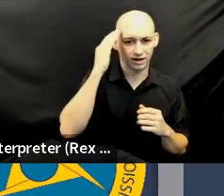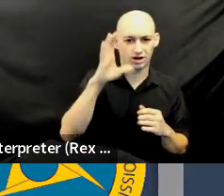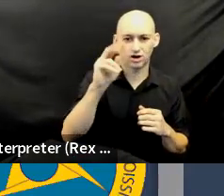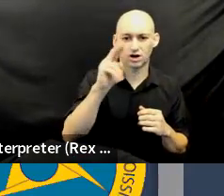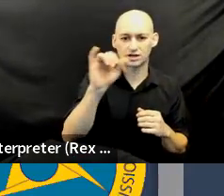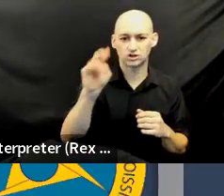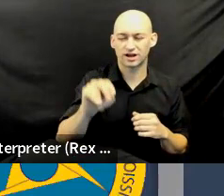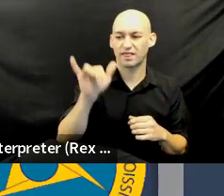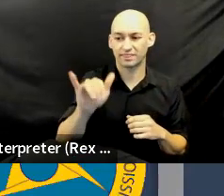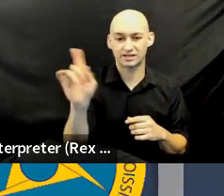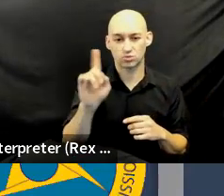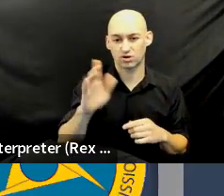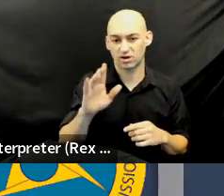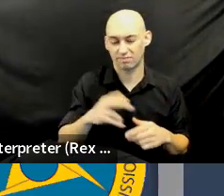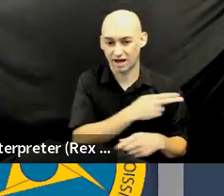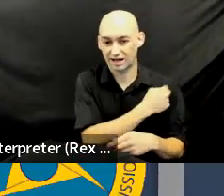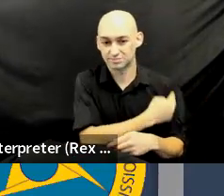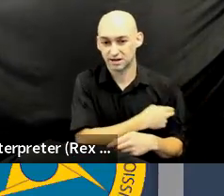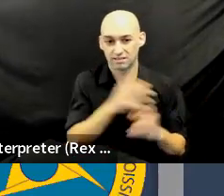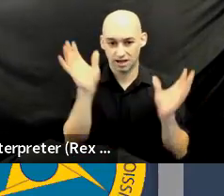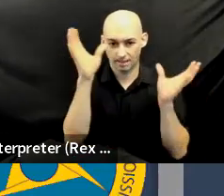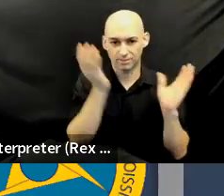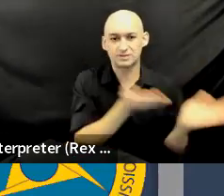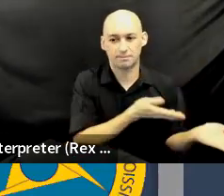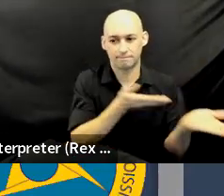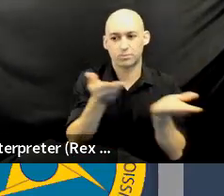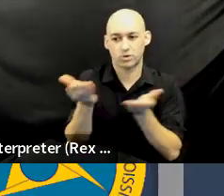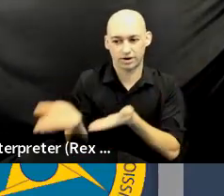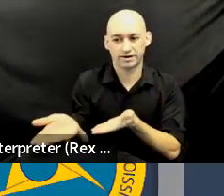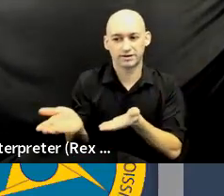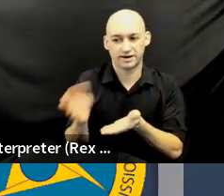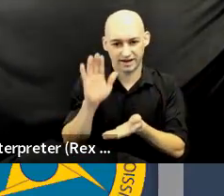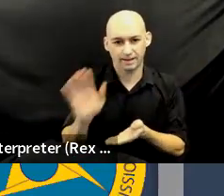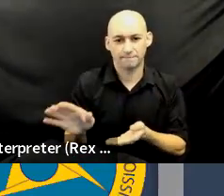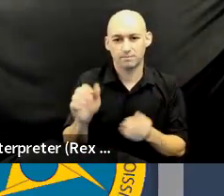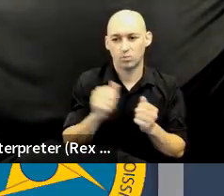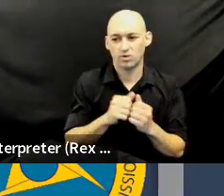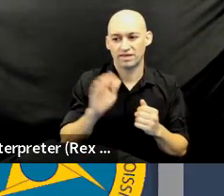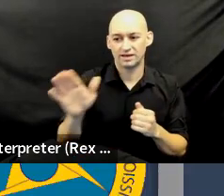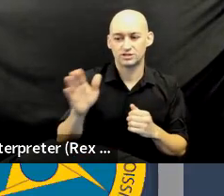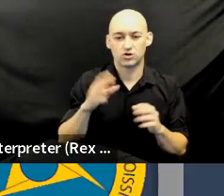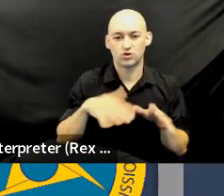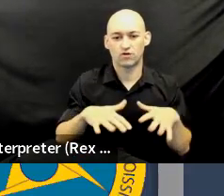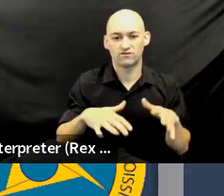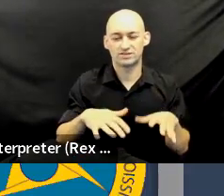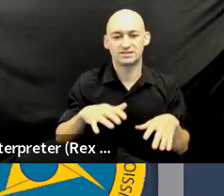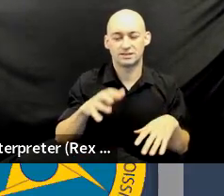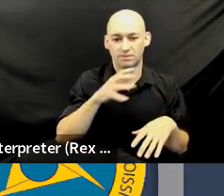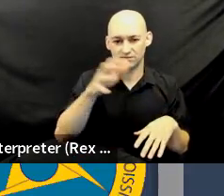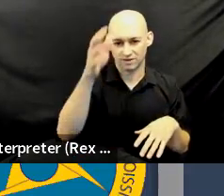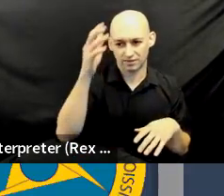was where the ambulance raced him with his nervous parents and the pace car